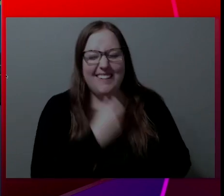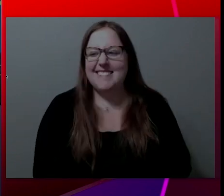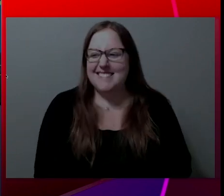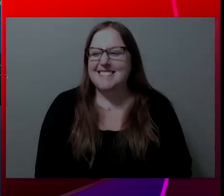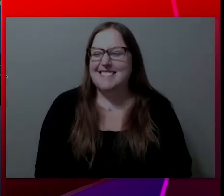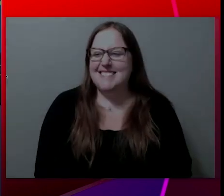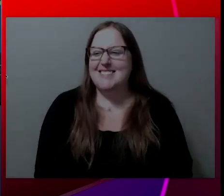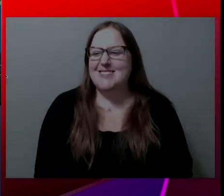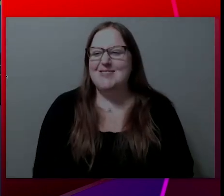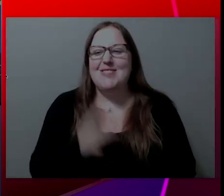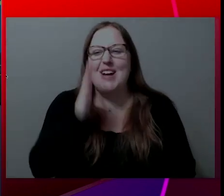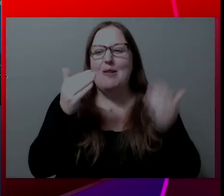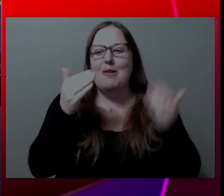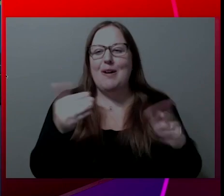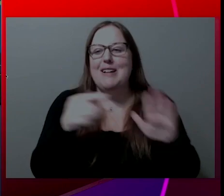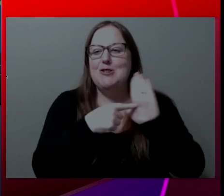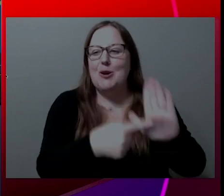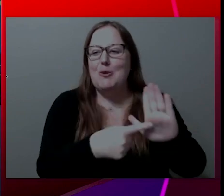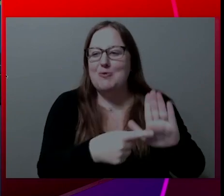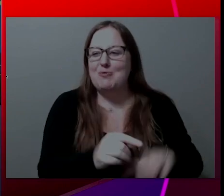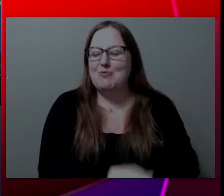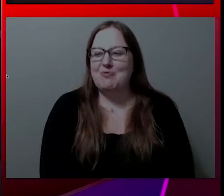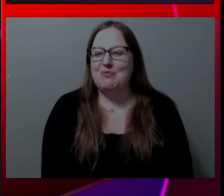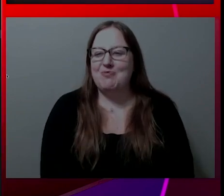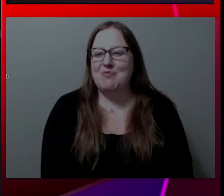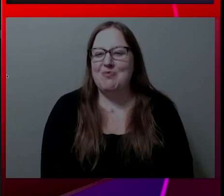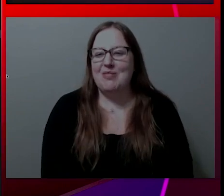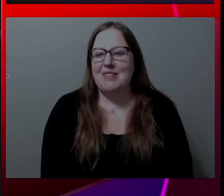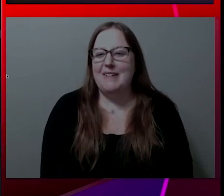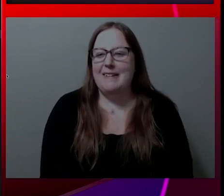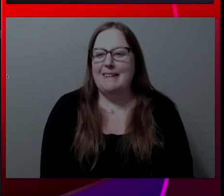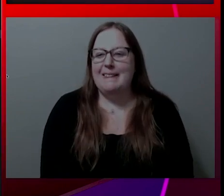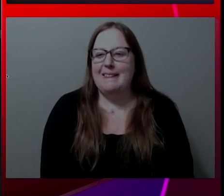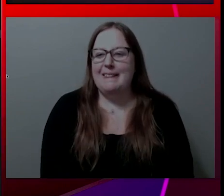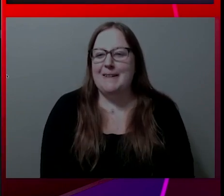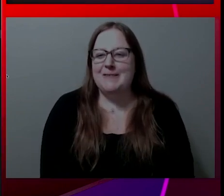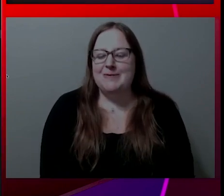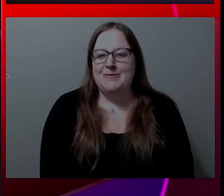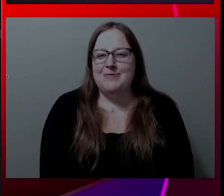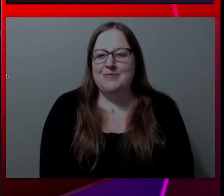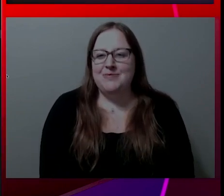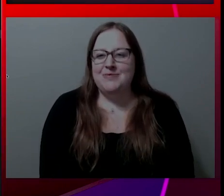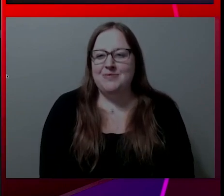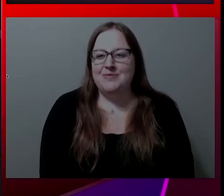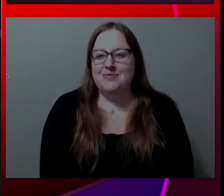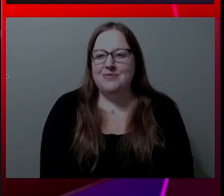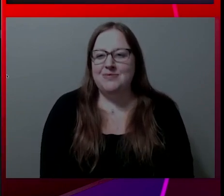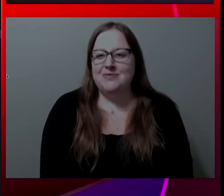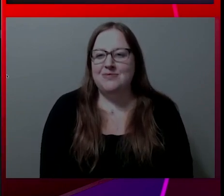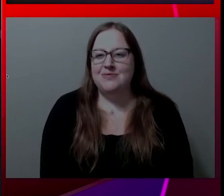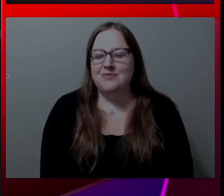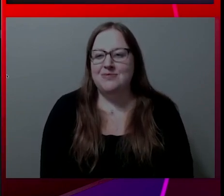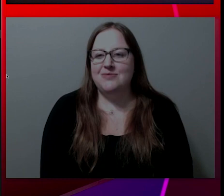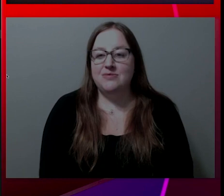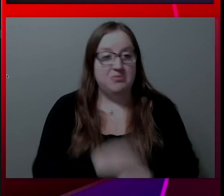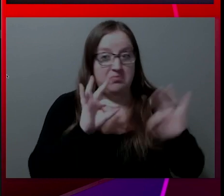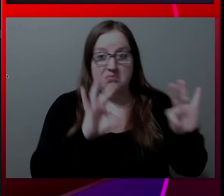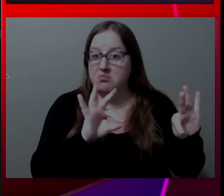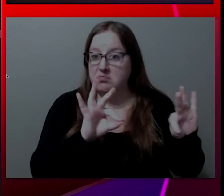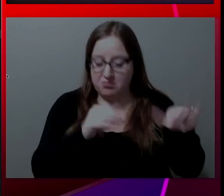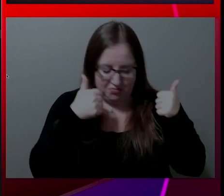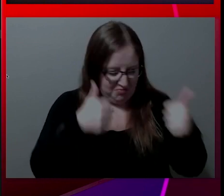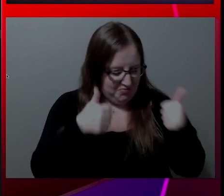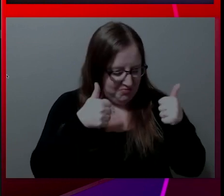I'll go ahead and share that. Yeah, let's bring up the demo. Yeah. We good to go? Yeah. All right, Yeah.